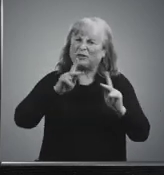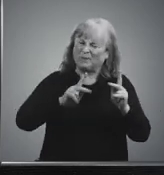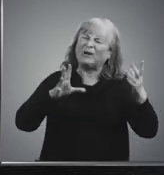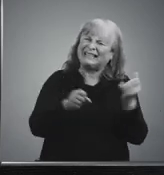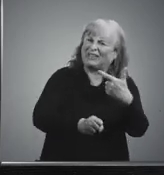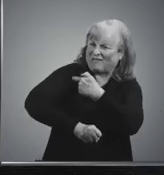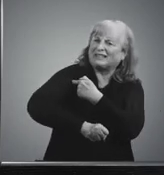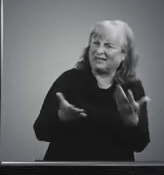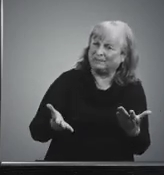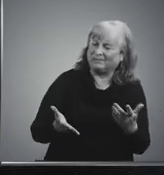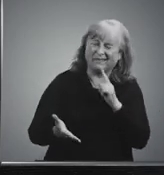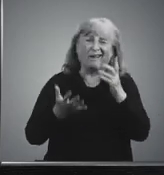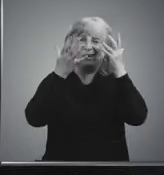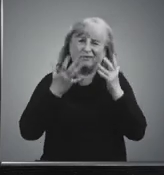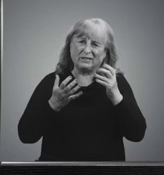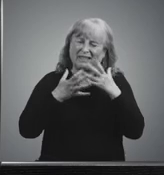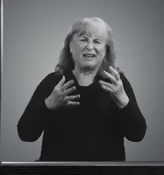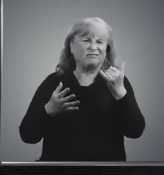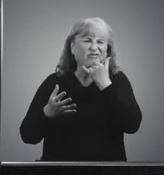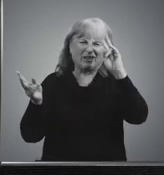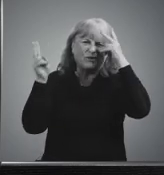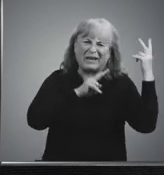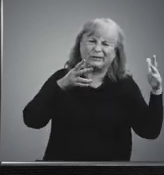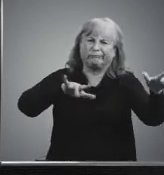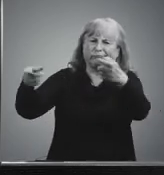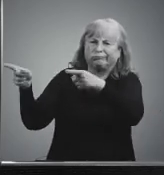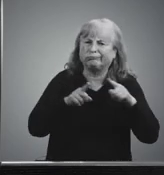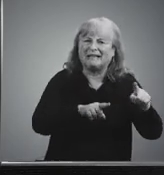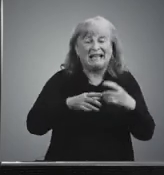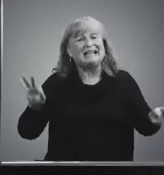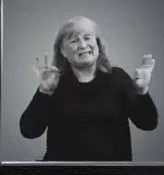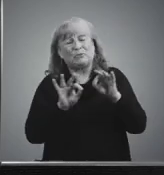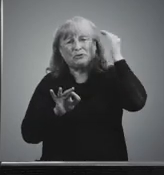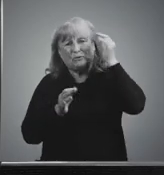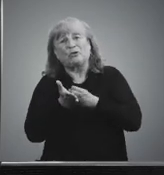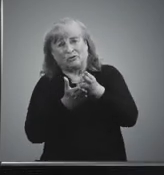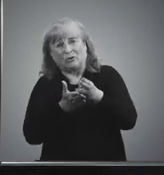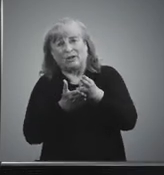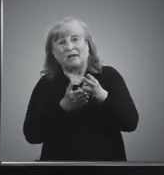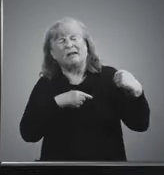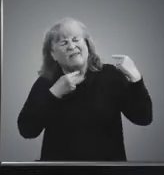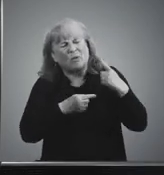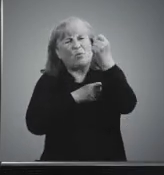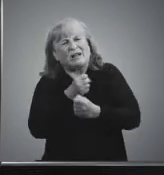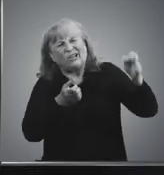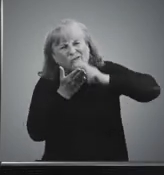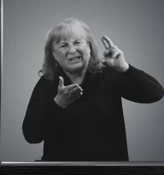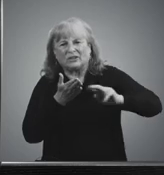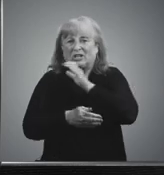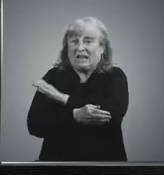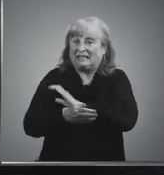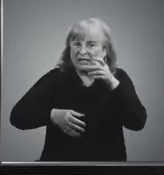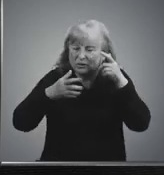by getting vaccinated. There is unfortunately a lot of misinformation circulating. It's important to know the truth. After over a year of